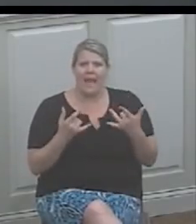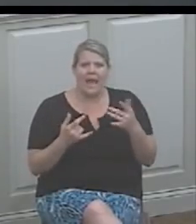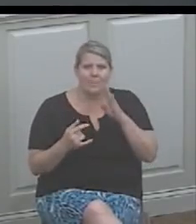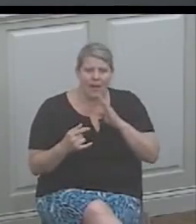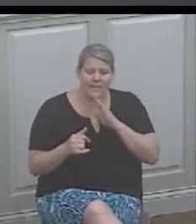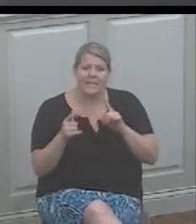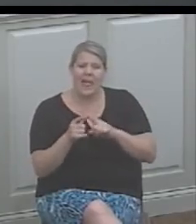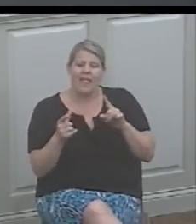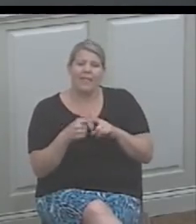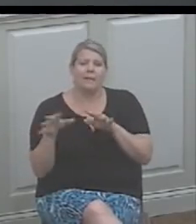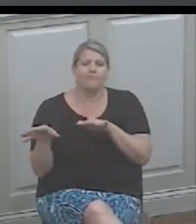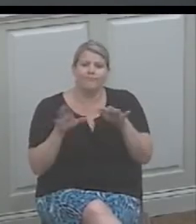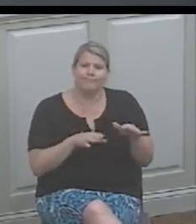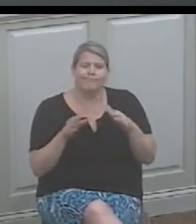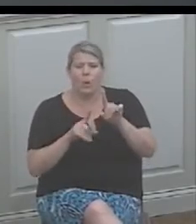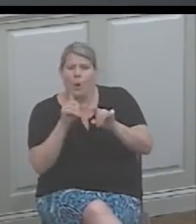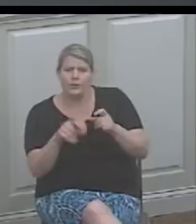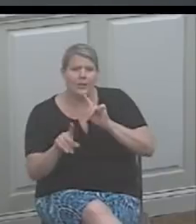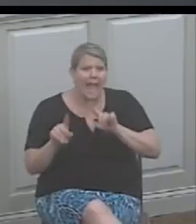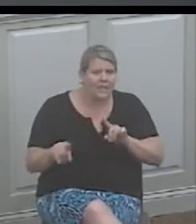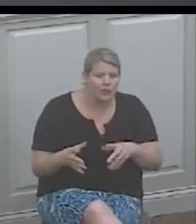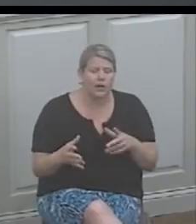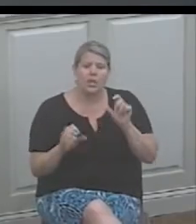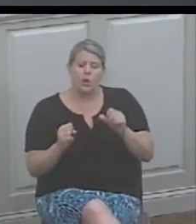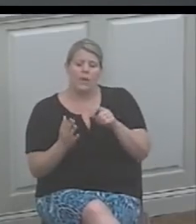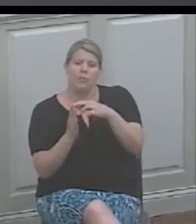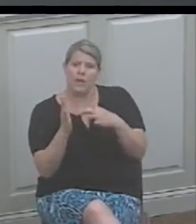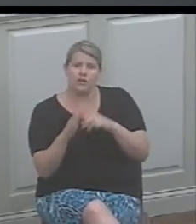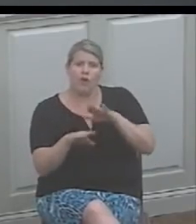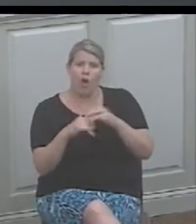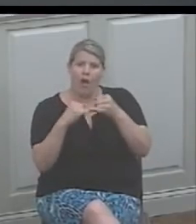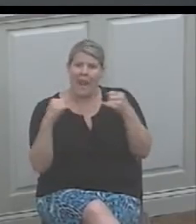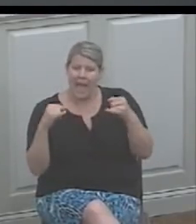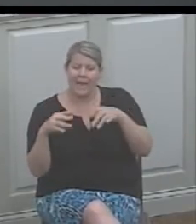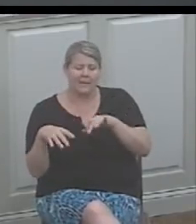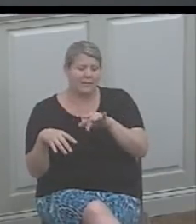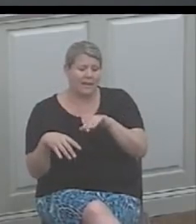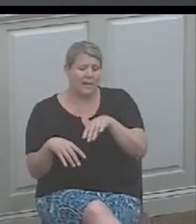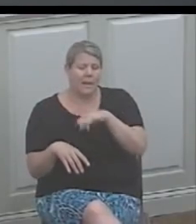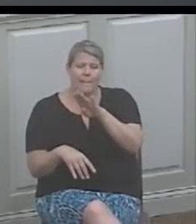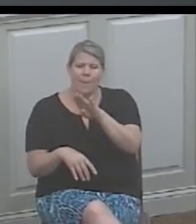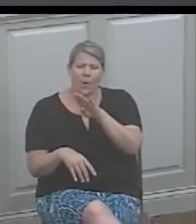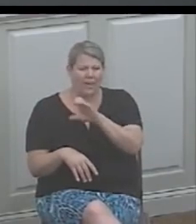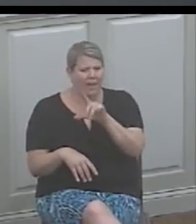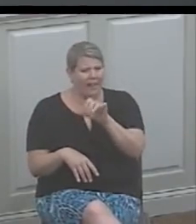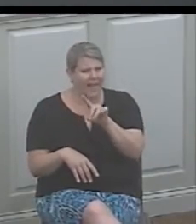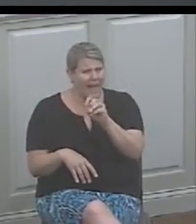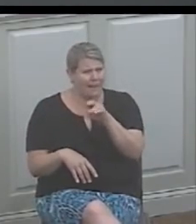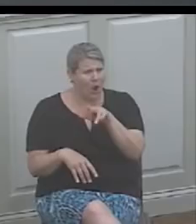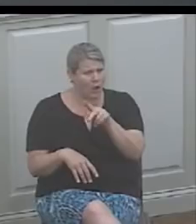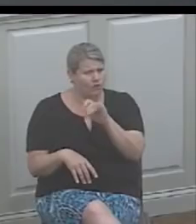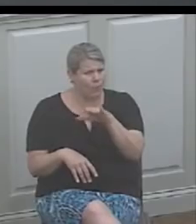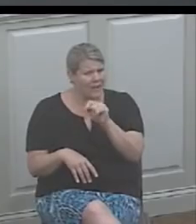informal Q&A with Mark McDonald as well. You can register online at the Boyle Landmark Trust website. And I think I've covered anything else,